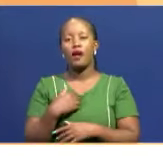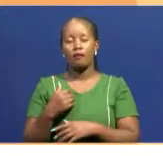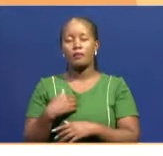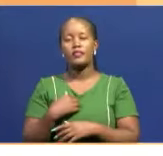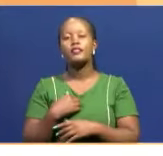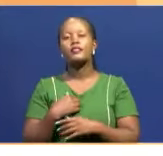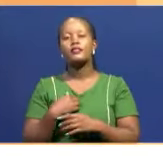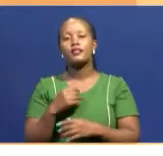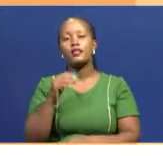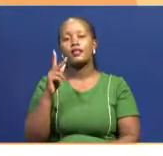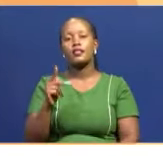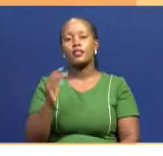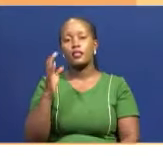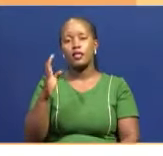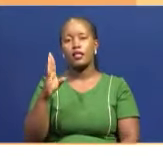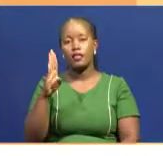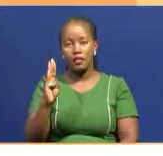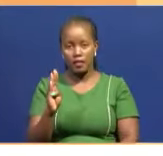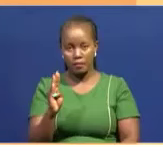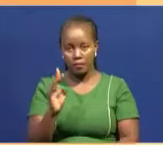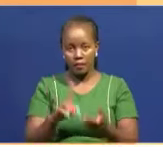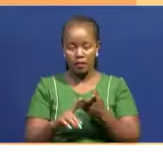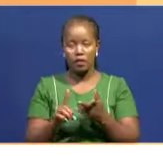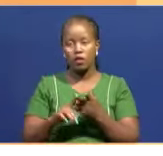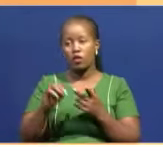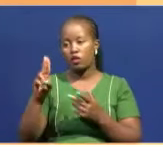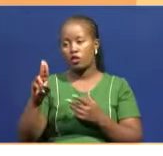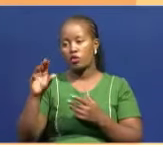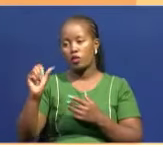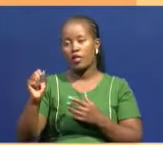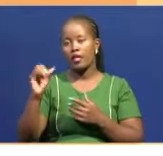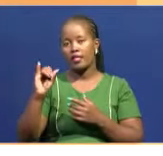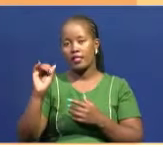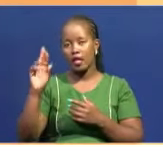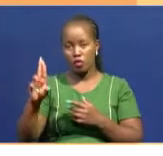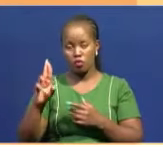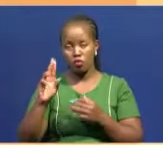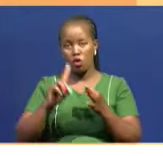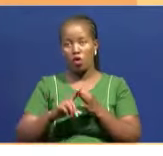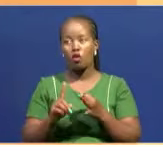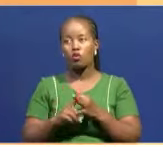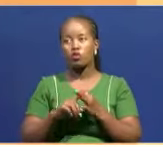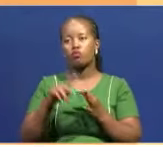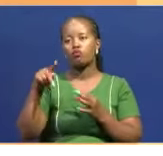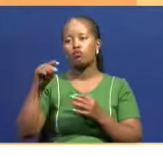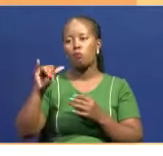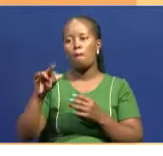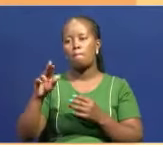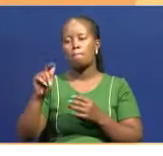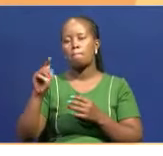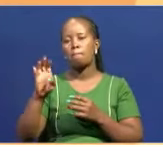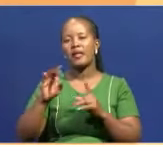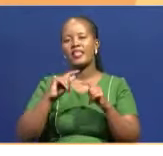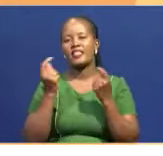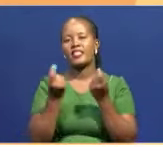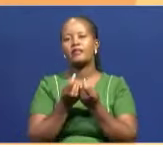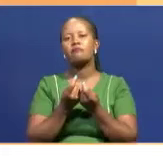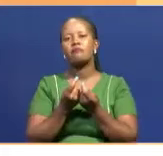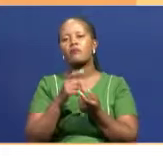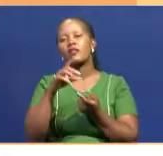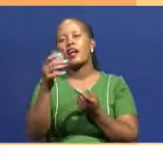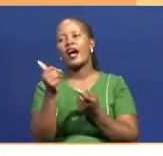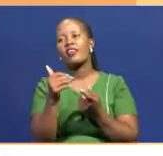Lions, KCB, JQuad, Black Blood, USIU, and the South Coast Pirates. The Buffaloes, you've got Kabras,